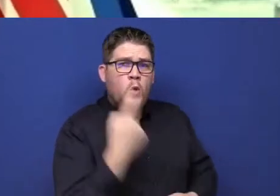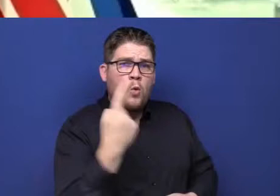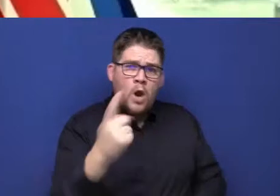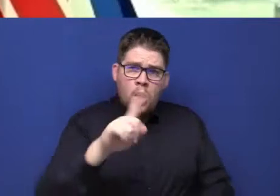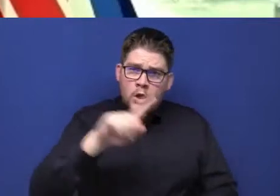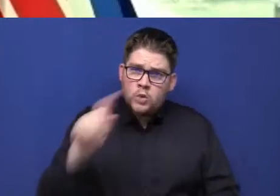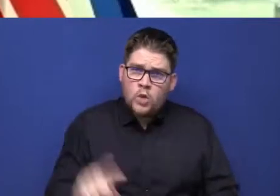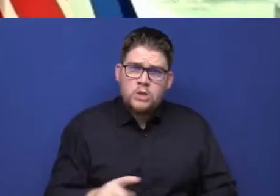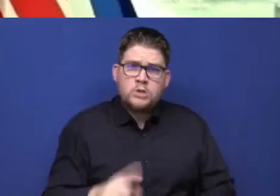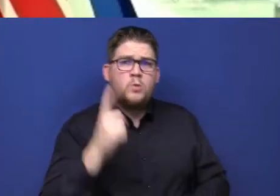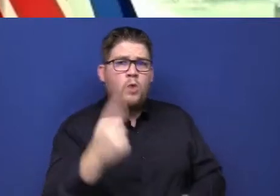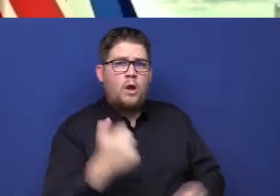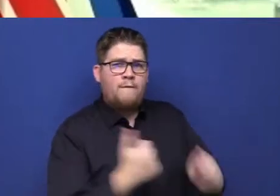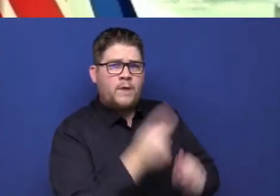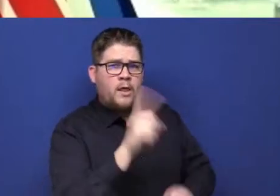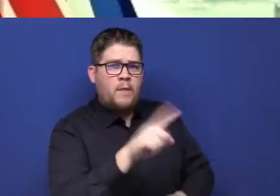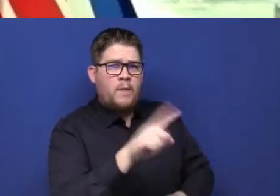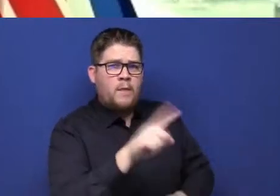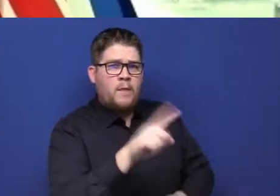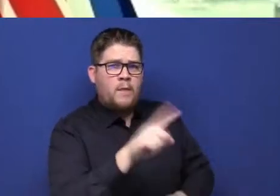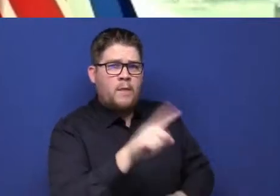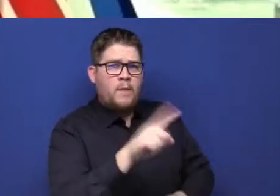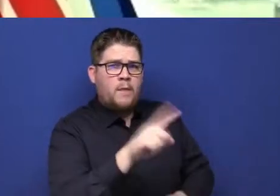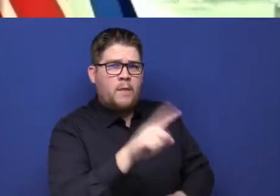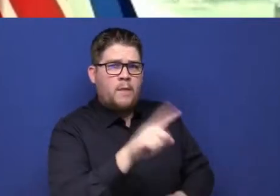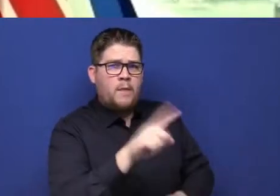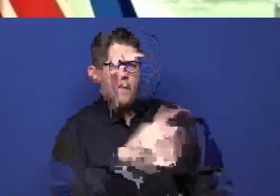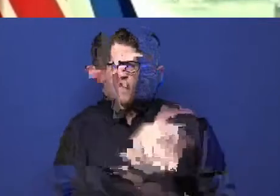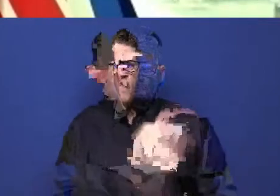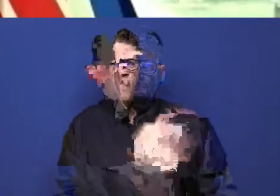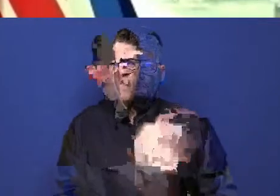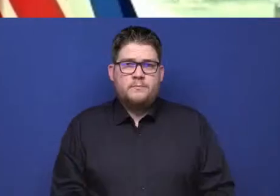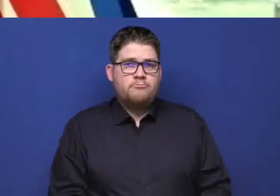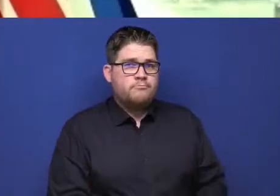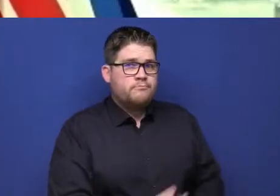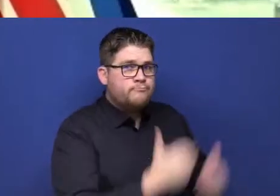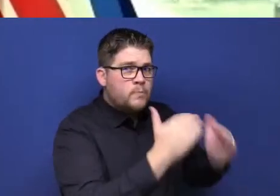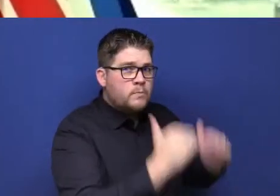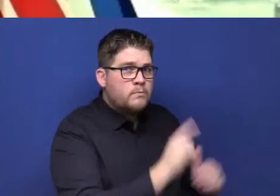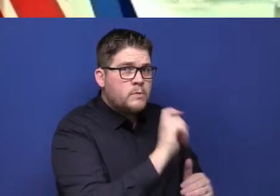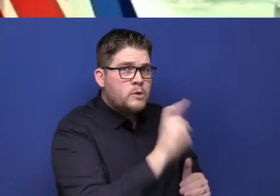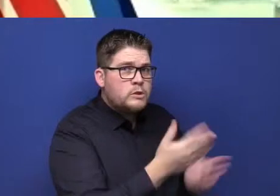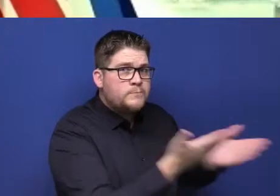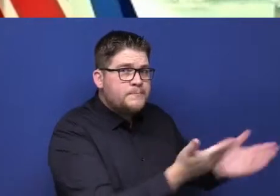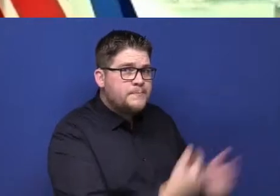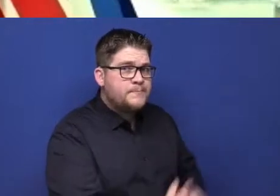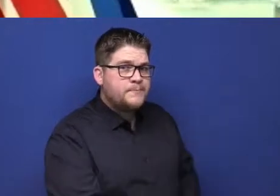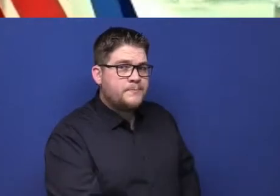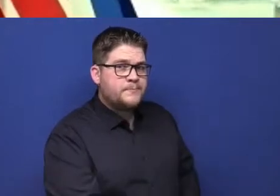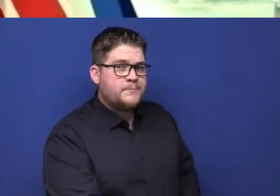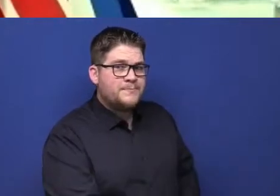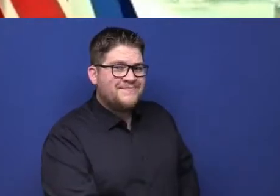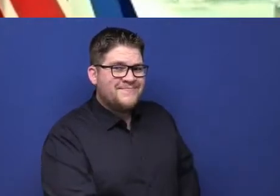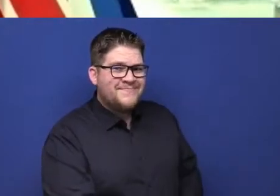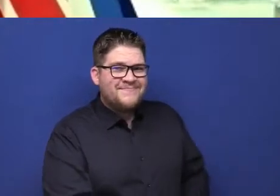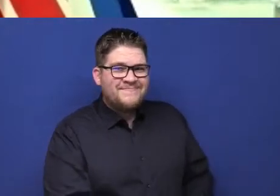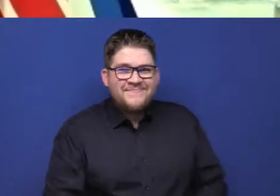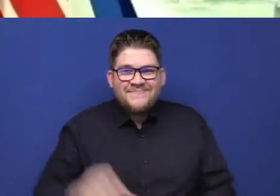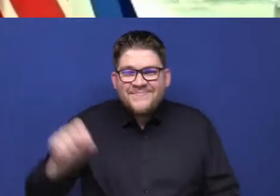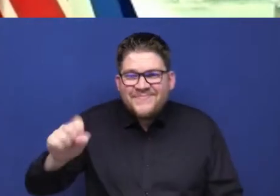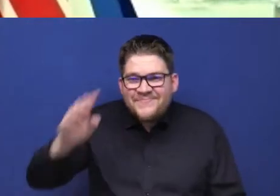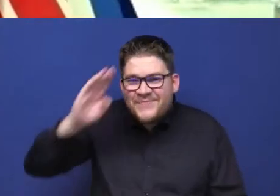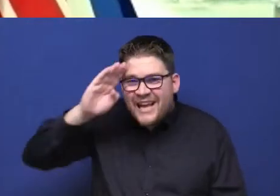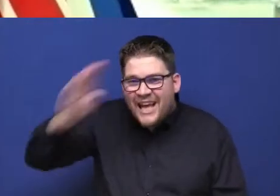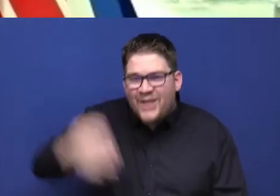yeah, Merritt is one of the communities that remains on evacuation alert. I believe it's mainly because of the Lytton Creek fire